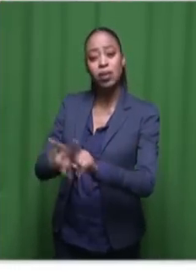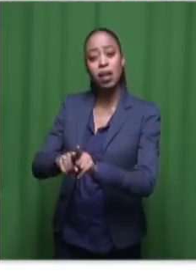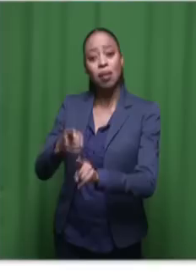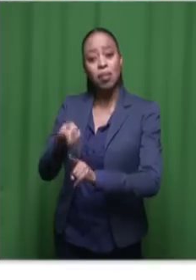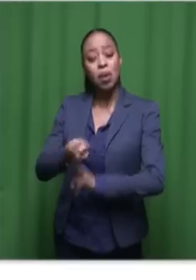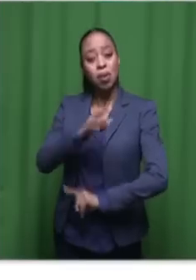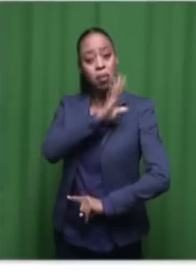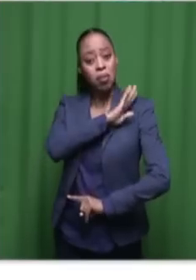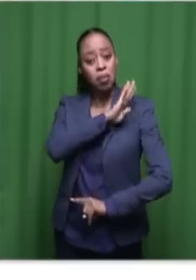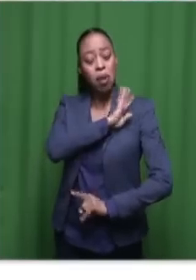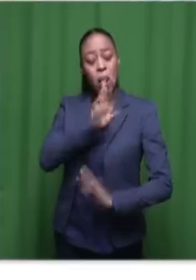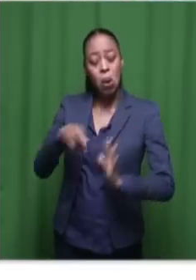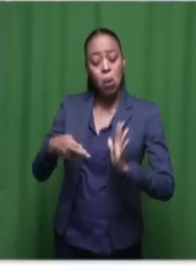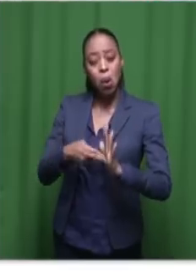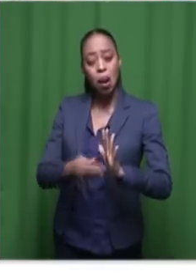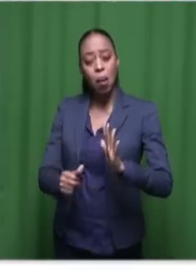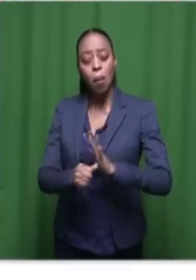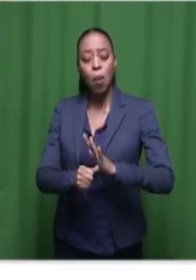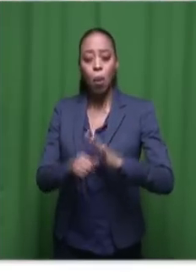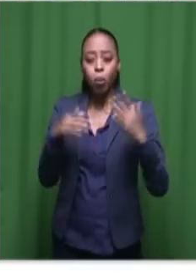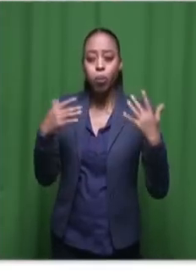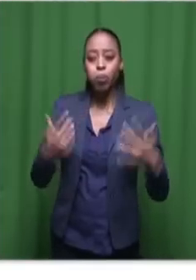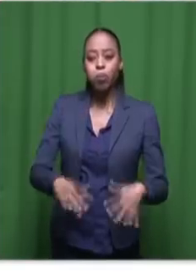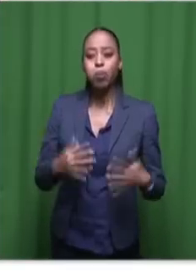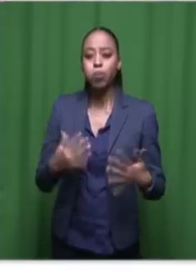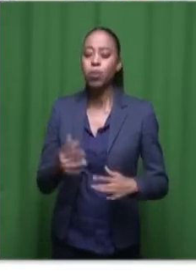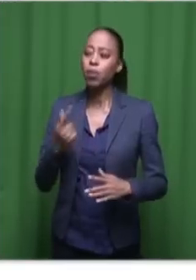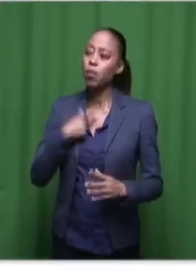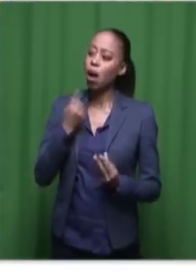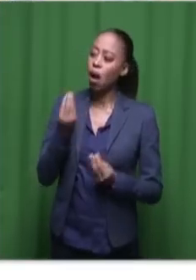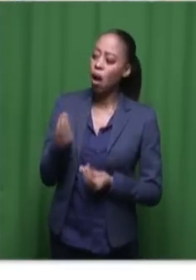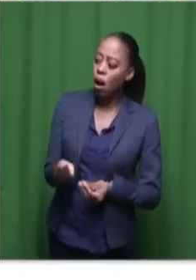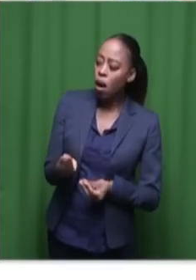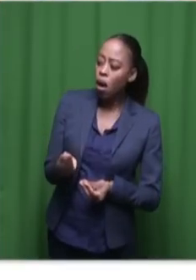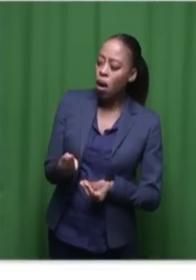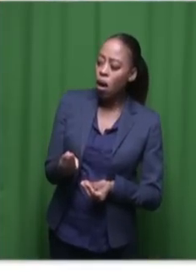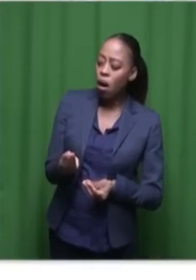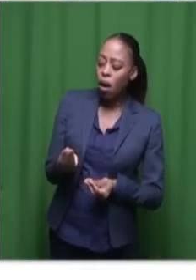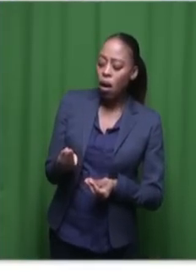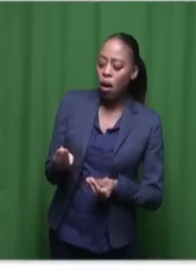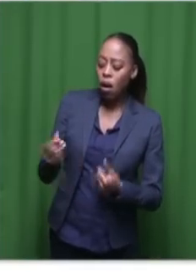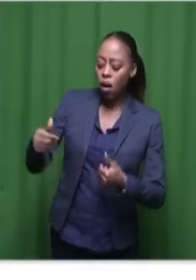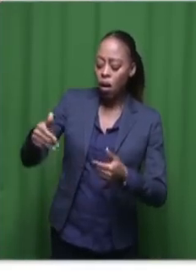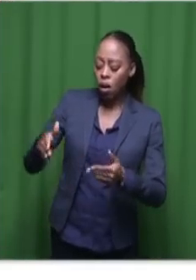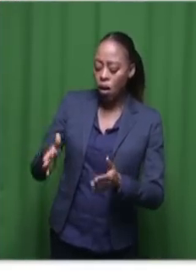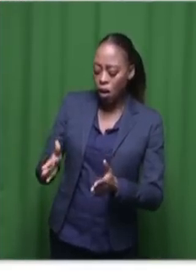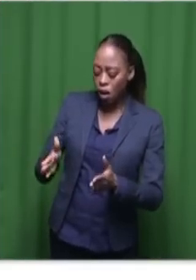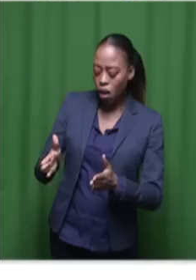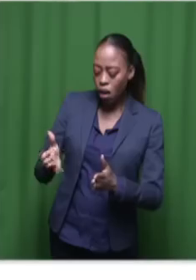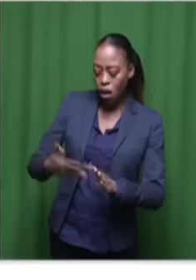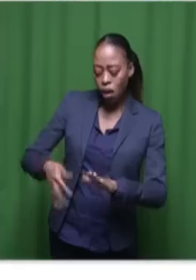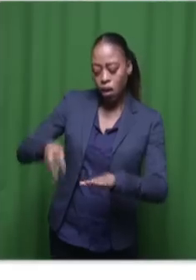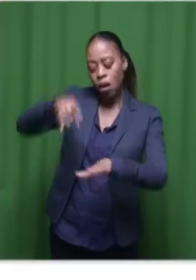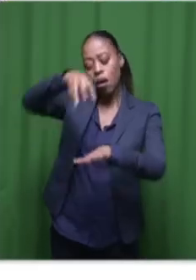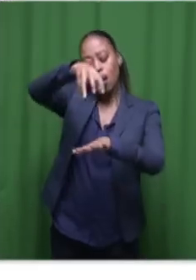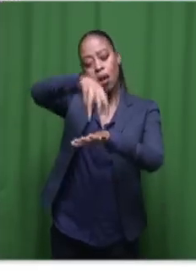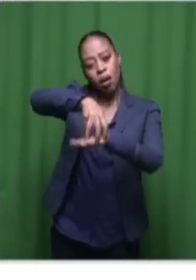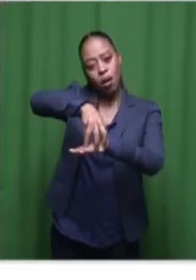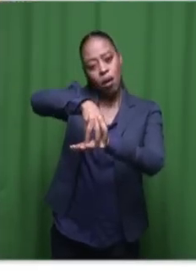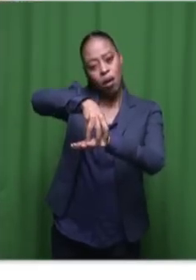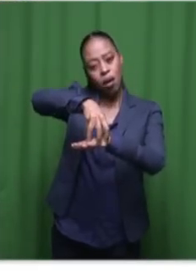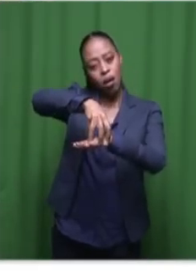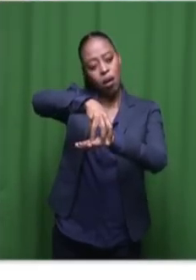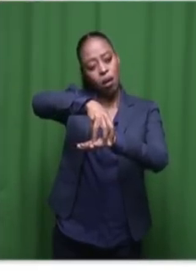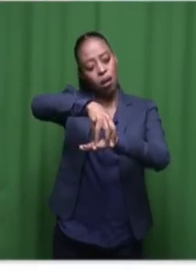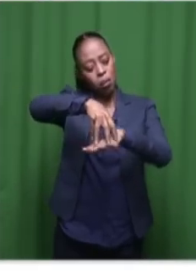playing a prominent role. But also when I look at that coffin, on top of that coffin and I look at